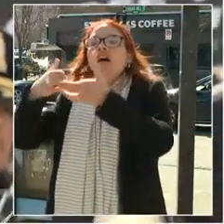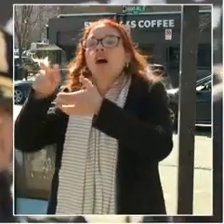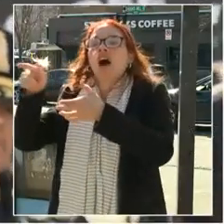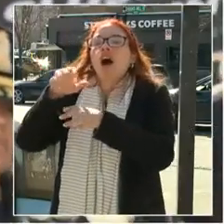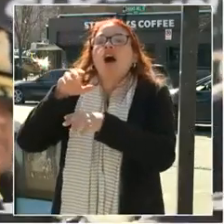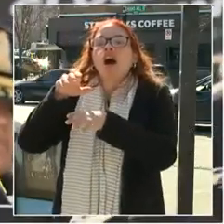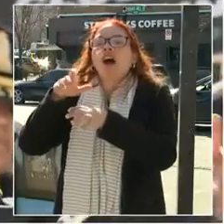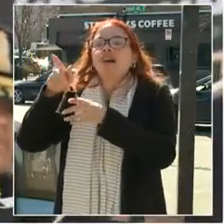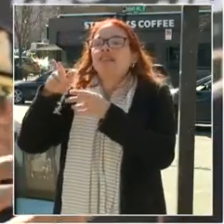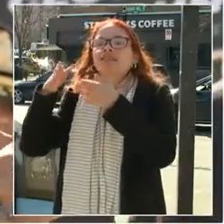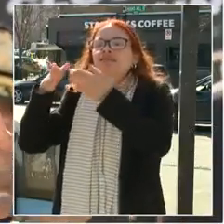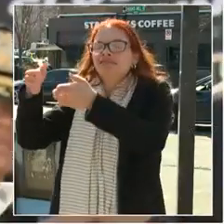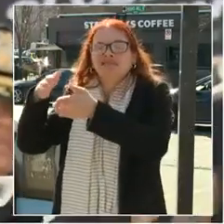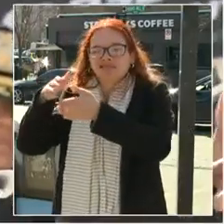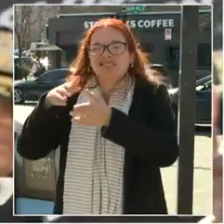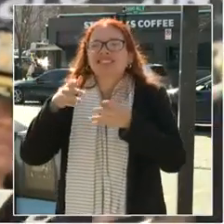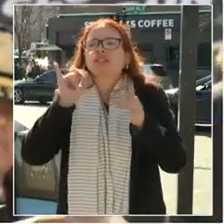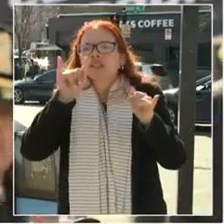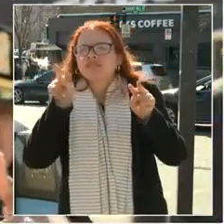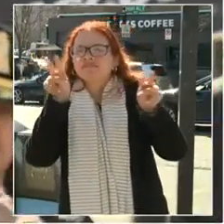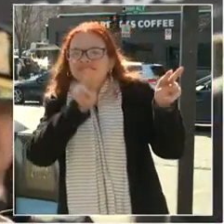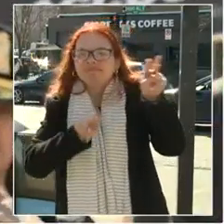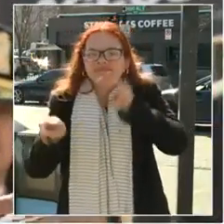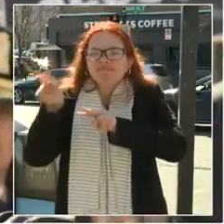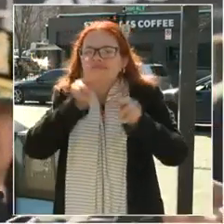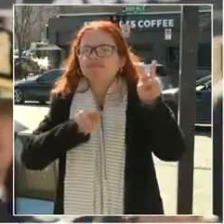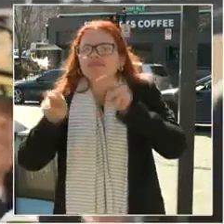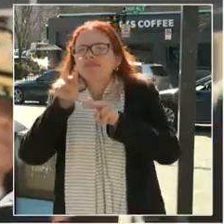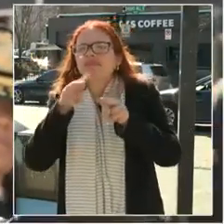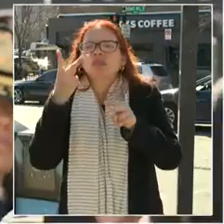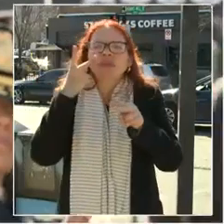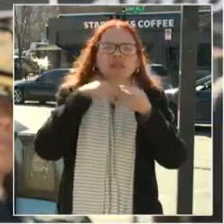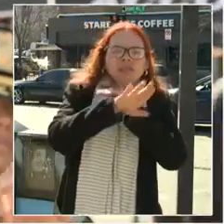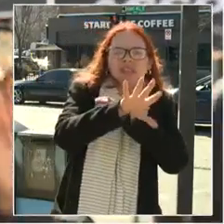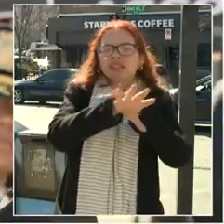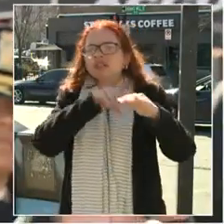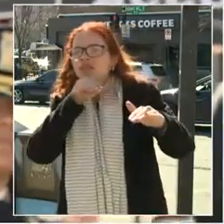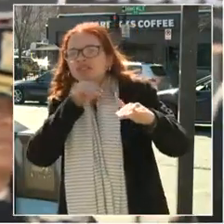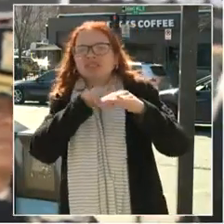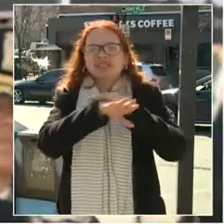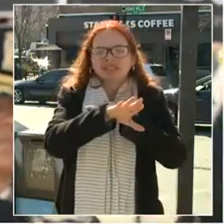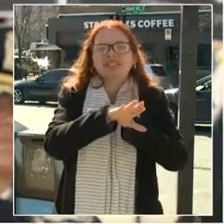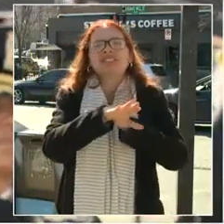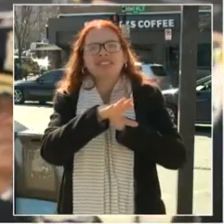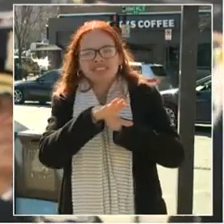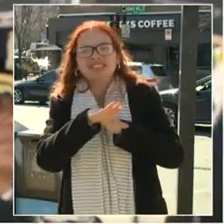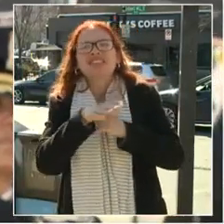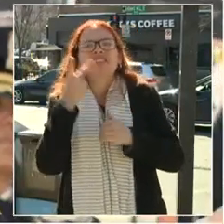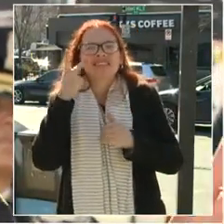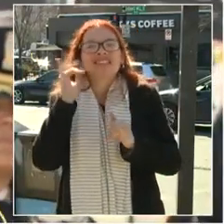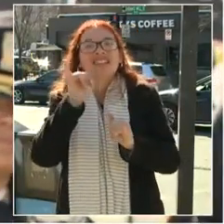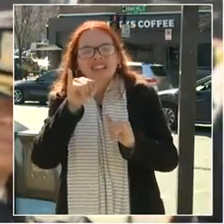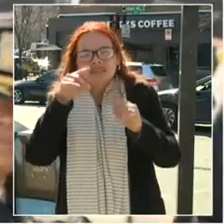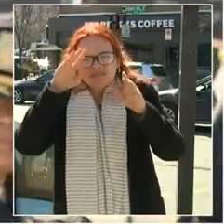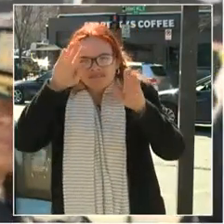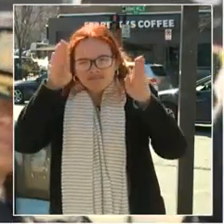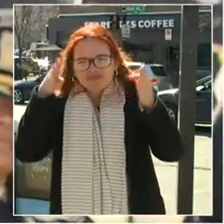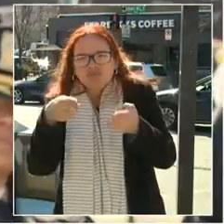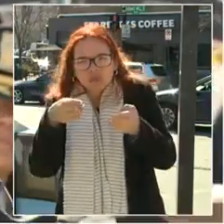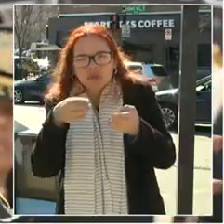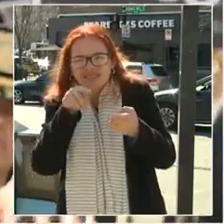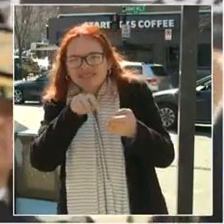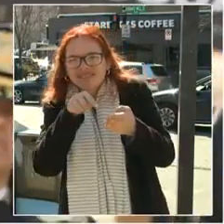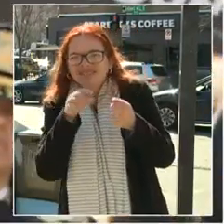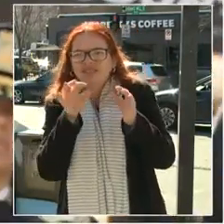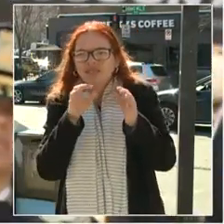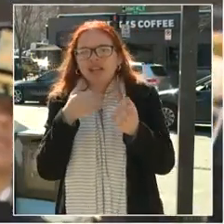really kind of watching where people are coming in, the access and egress points and that kind of thing, really focusing in there, sir. So a very valid question,